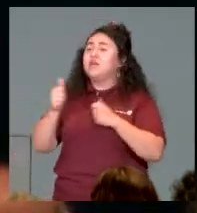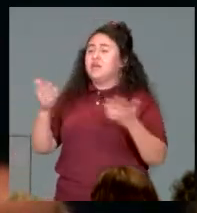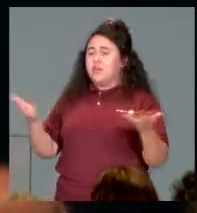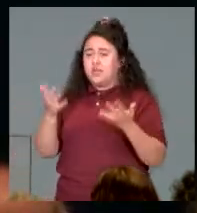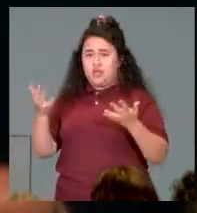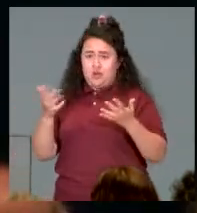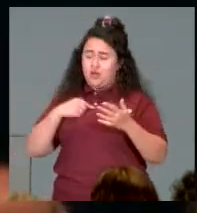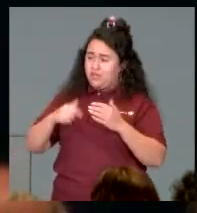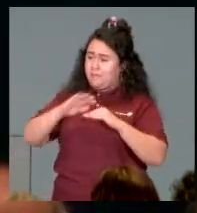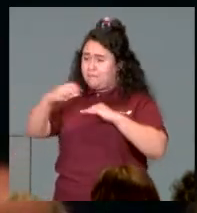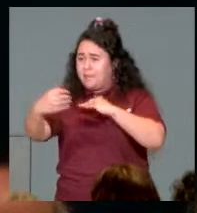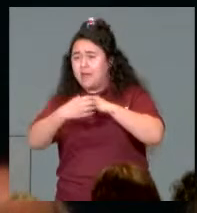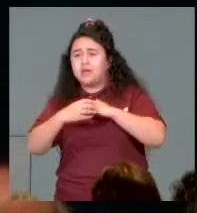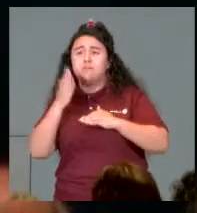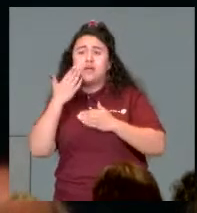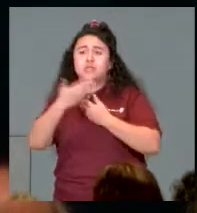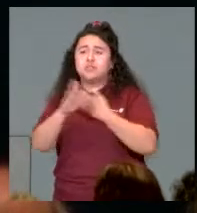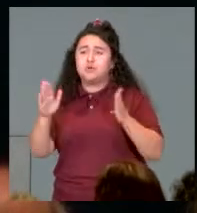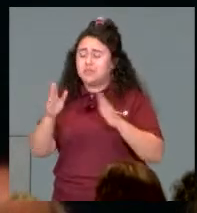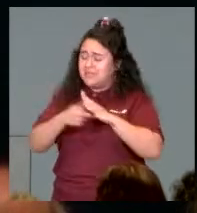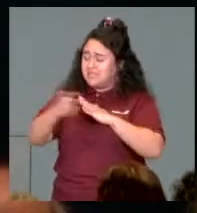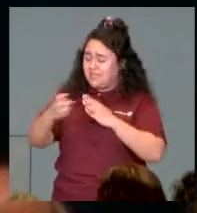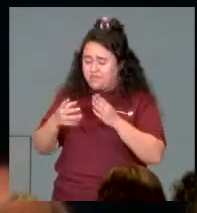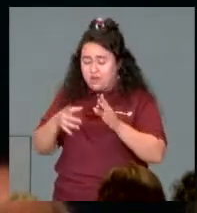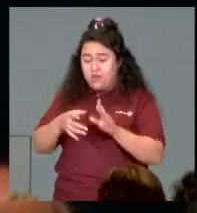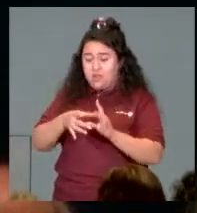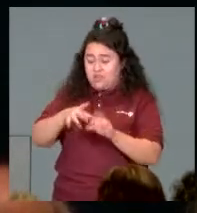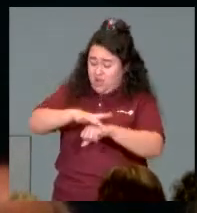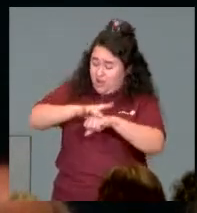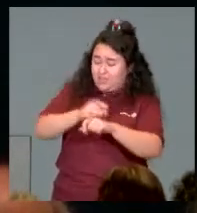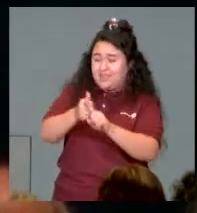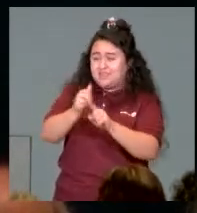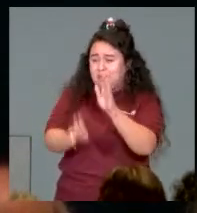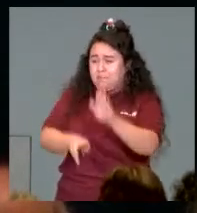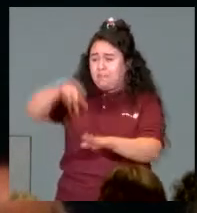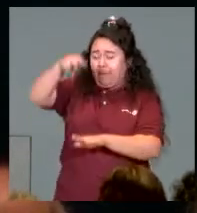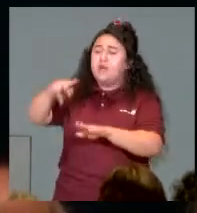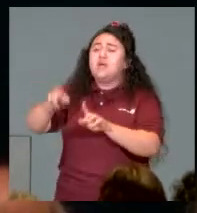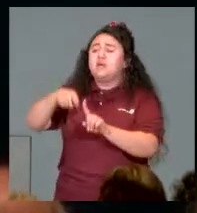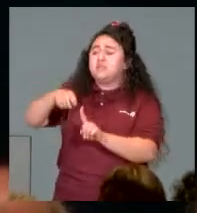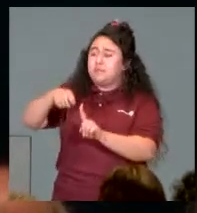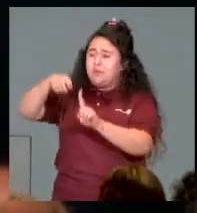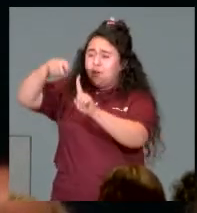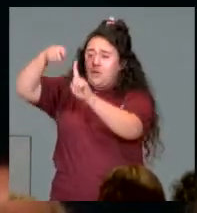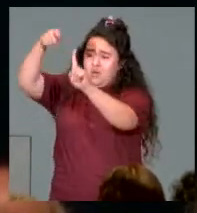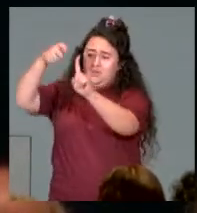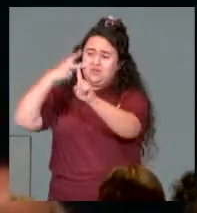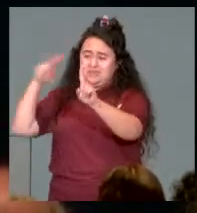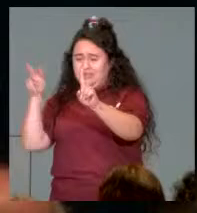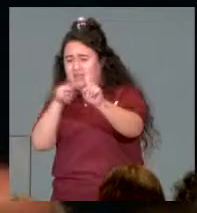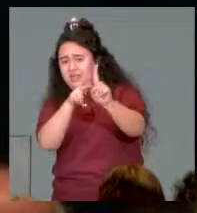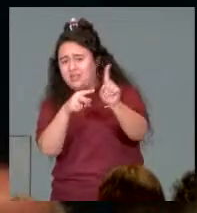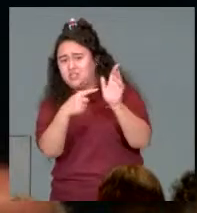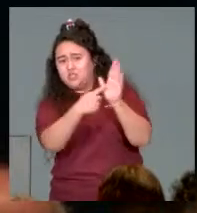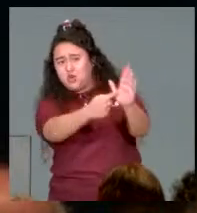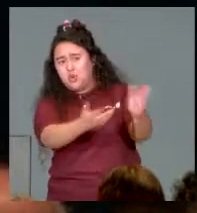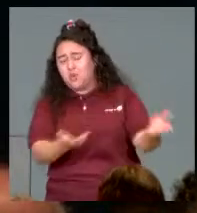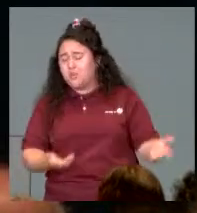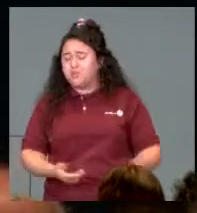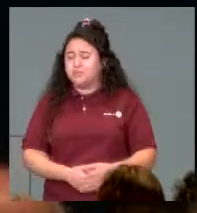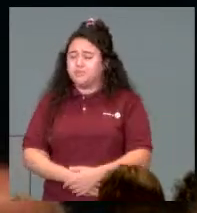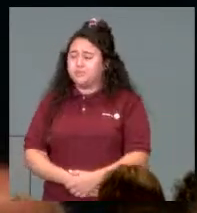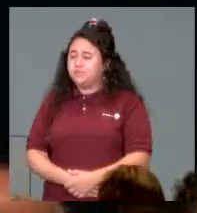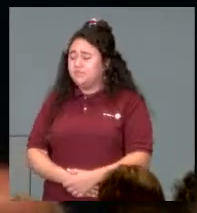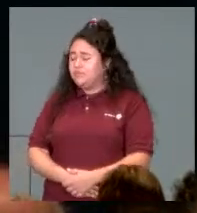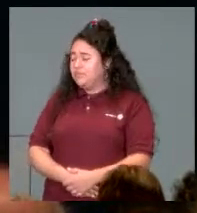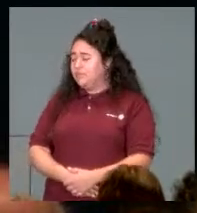on my bedroom floor. You know they steal you from the earth itself and suspend you and your broken neck from their foolish euphoria.